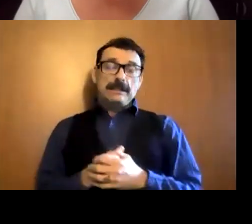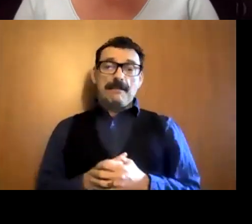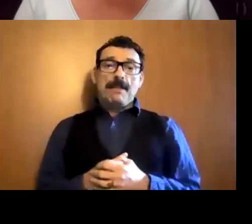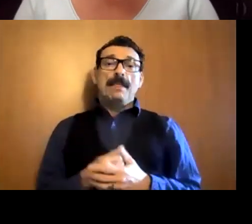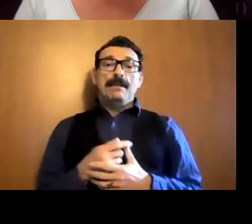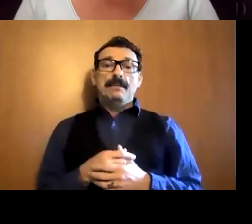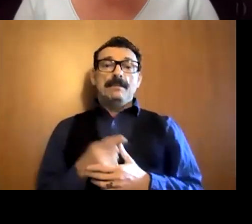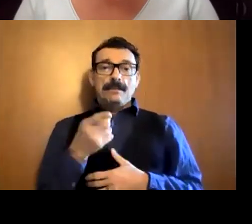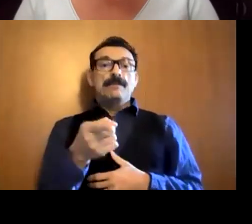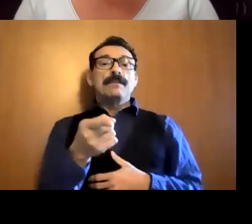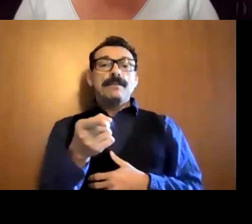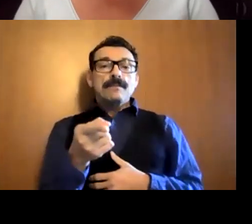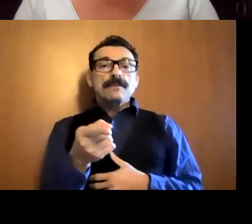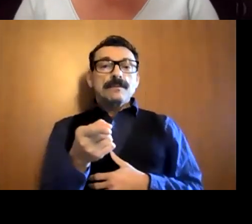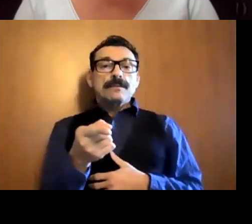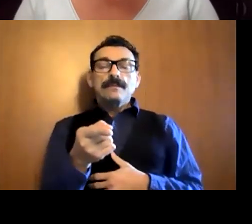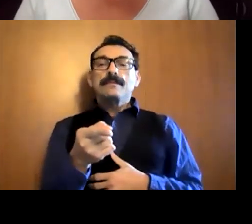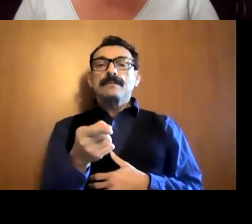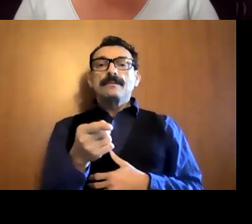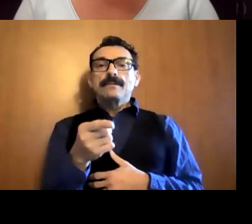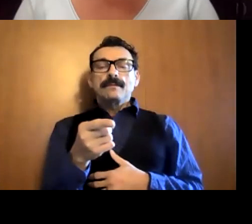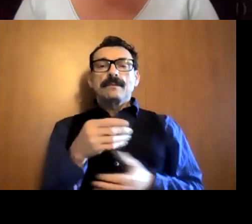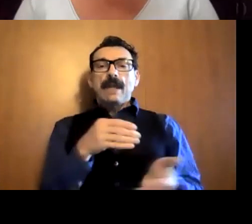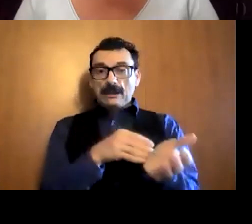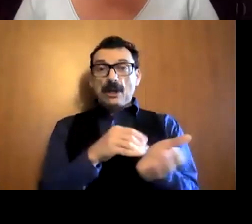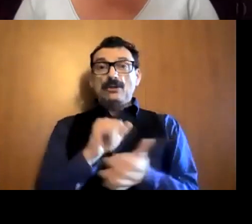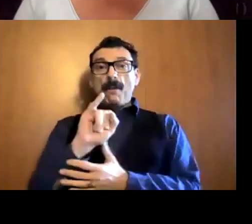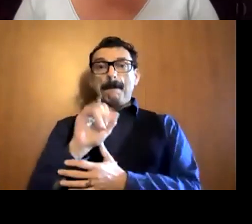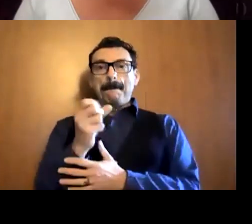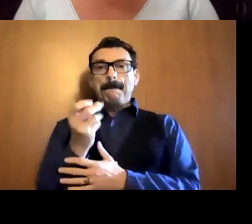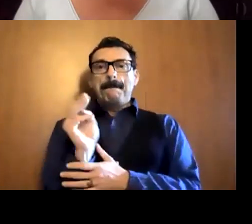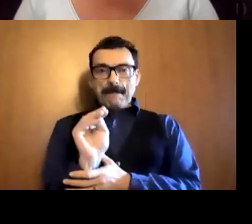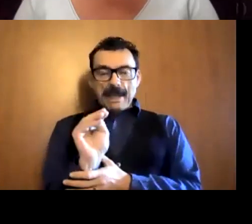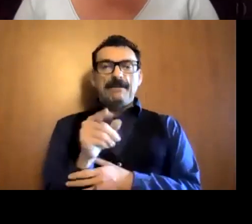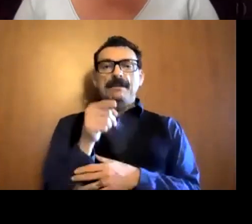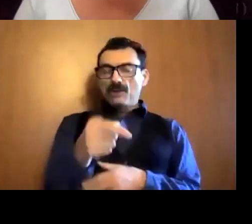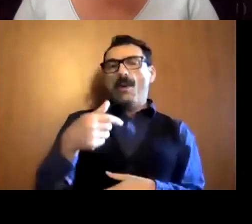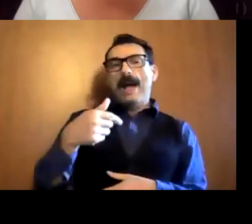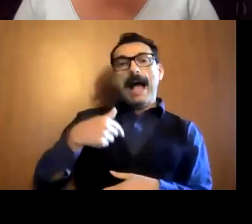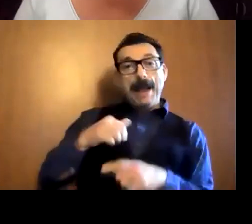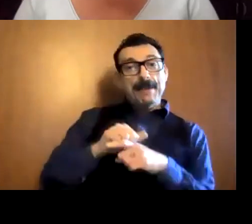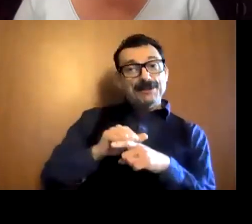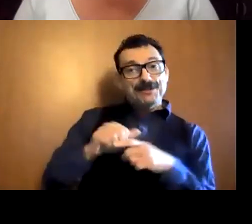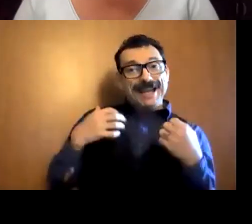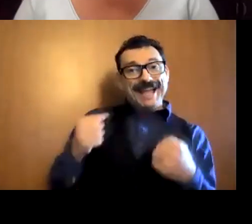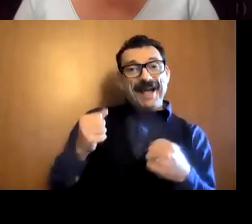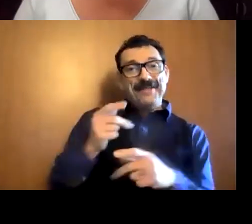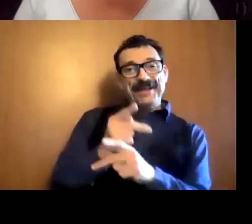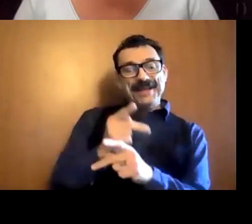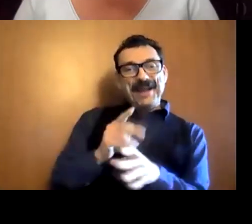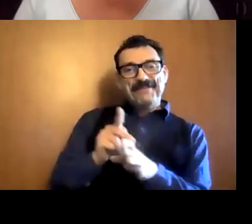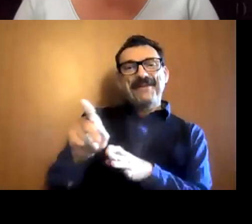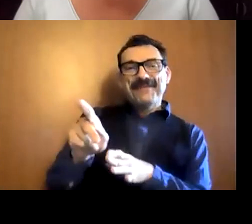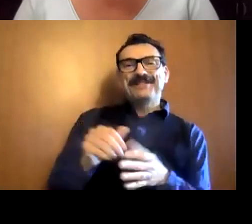I have to chime in on this one. I'm a doctorally trained public health professional, yet within my